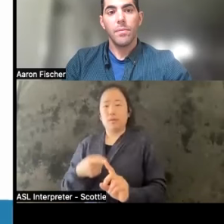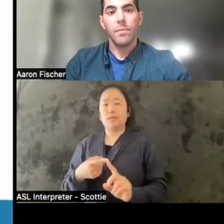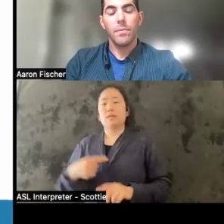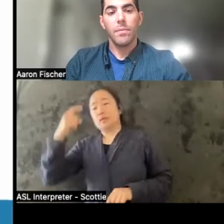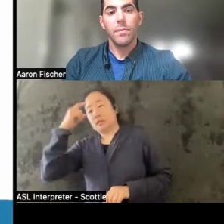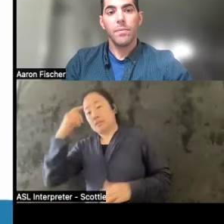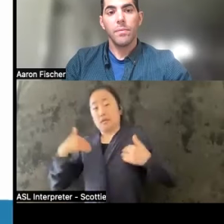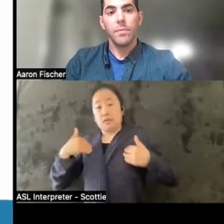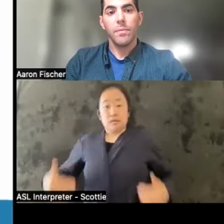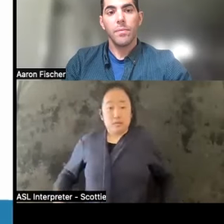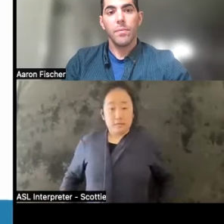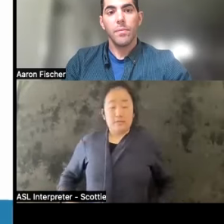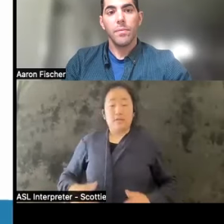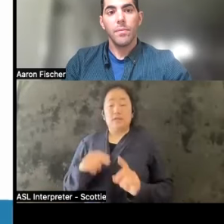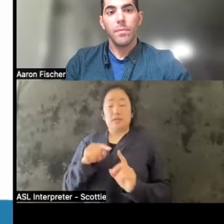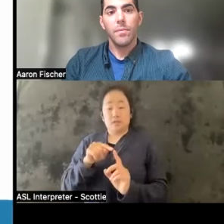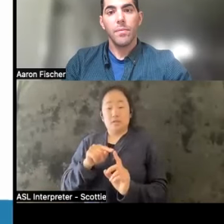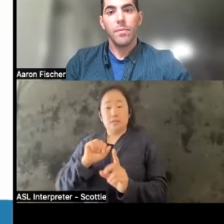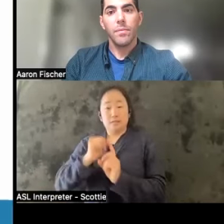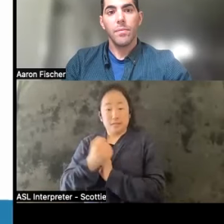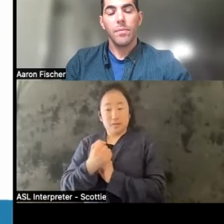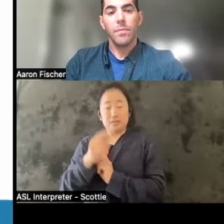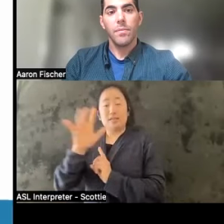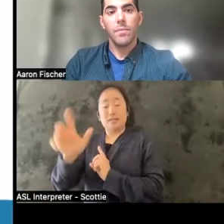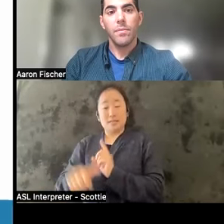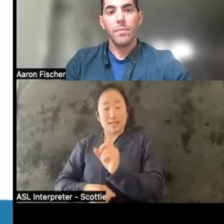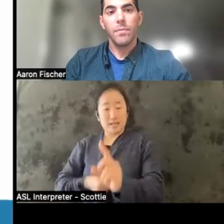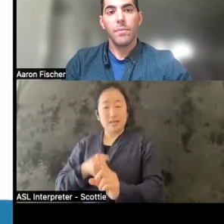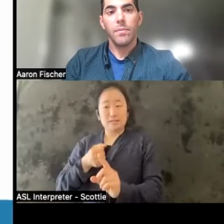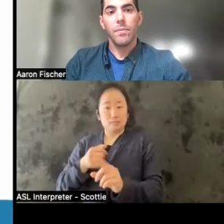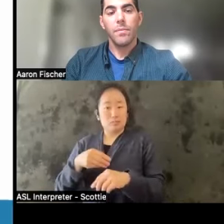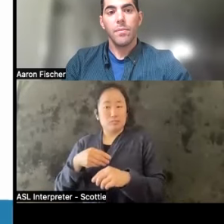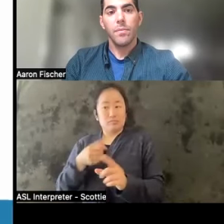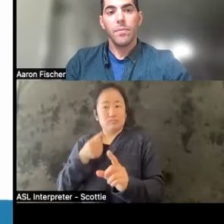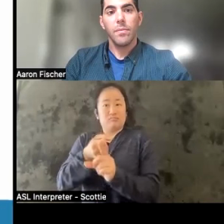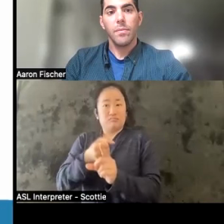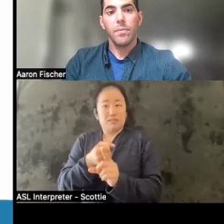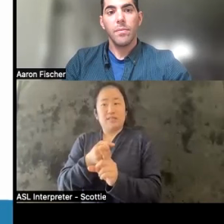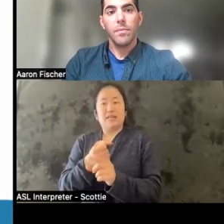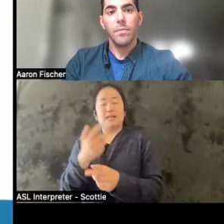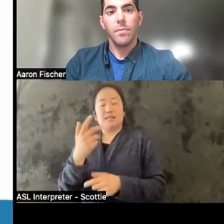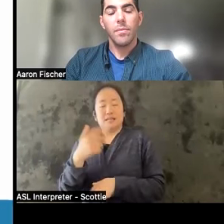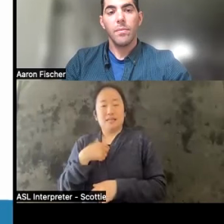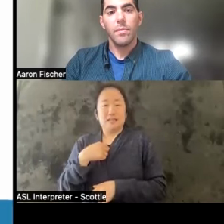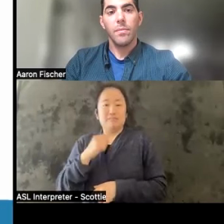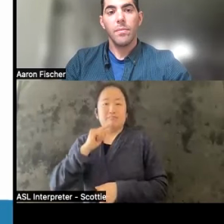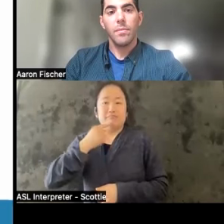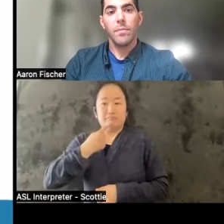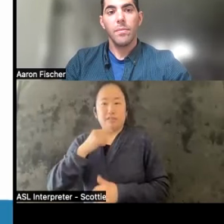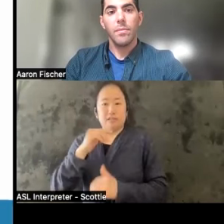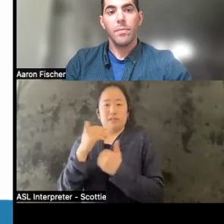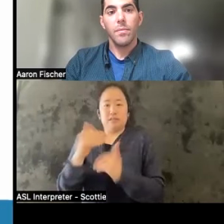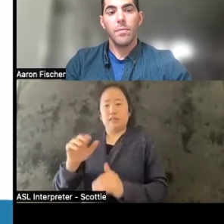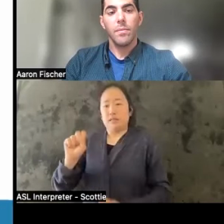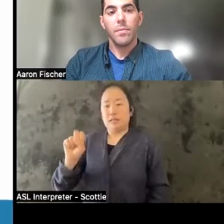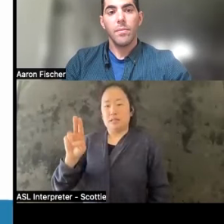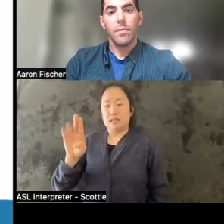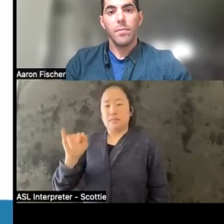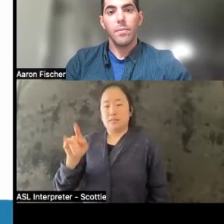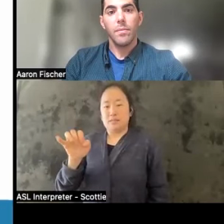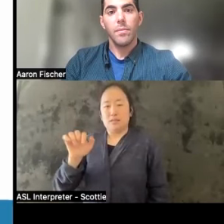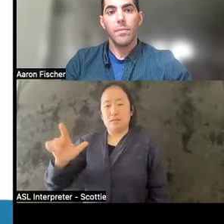physical condition poses a substantial limitation on one or more major life activity. If you can prove that the law